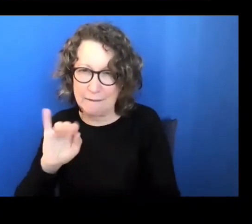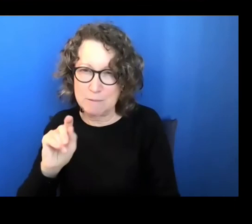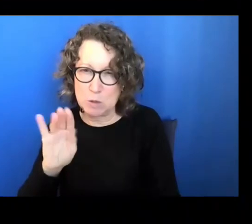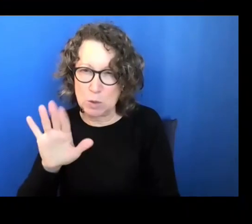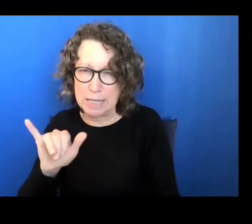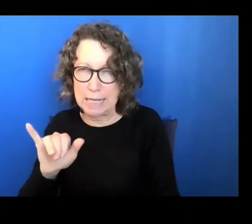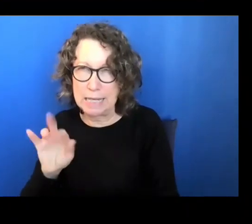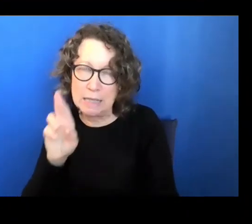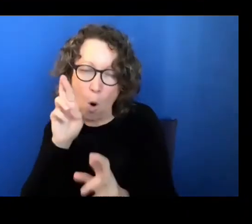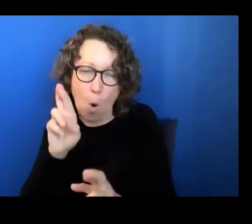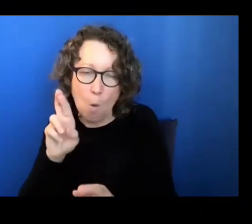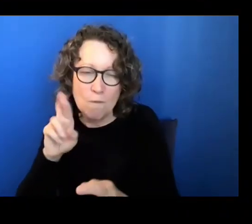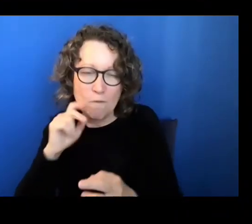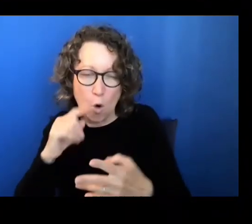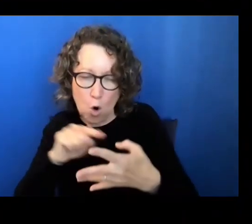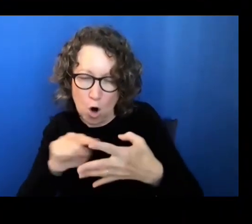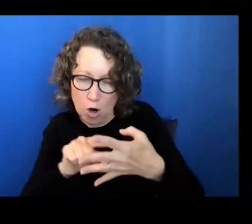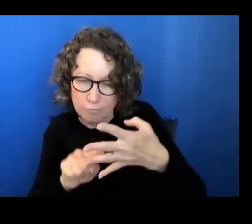in July.